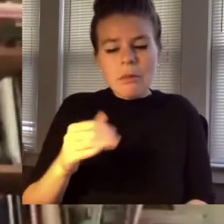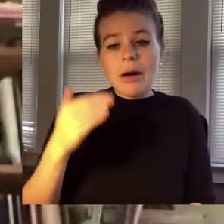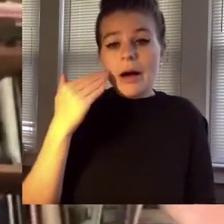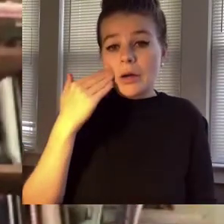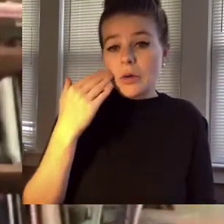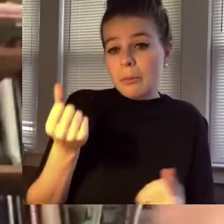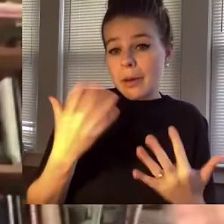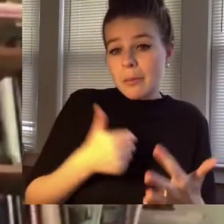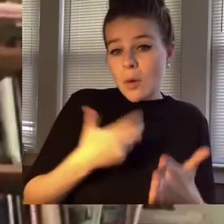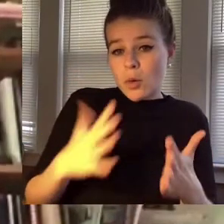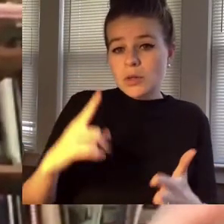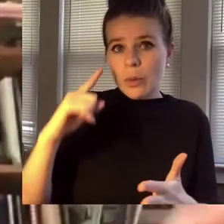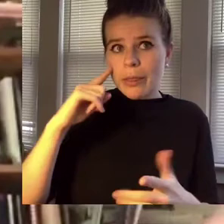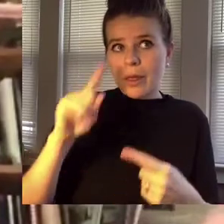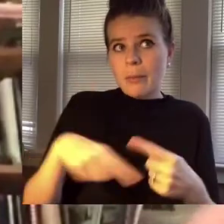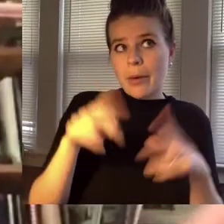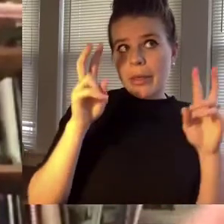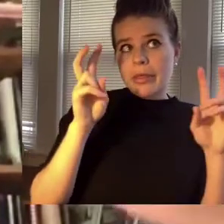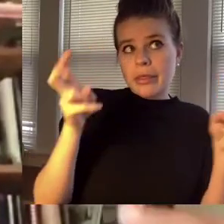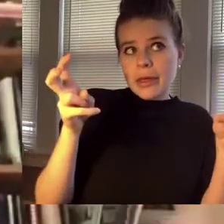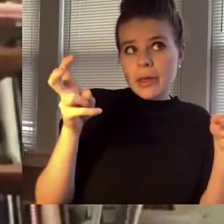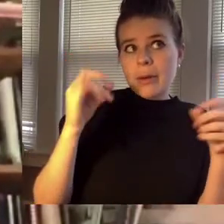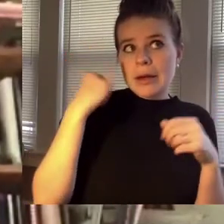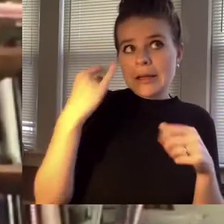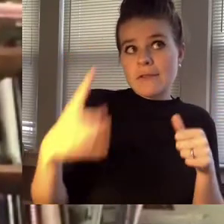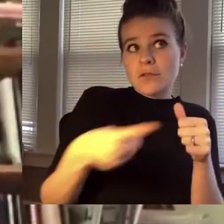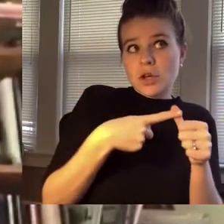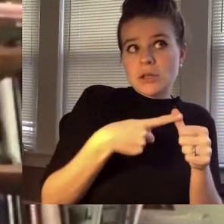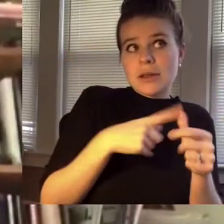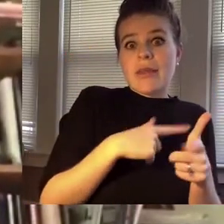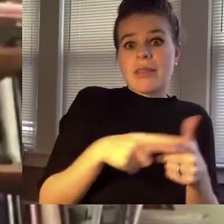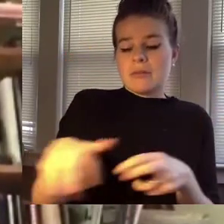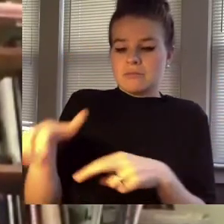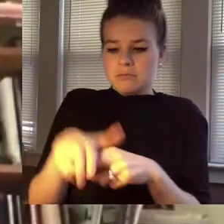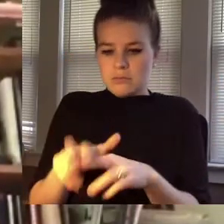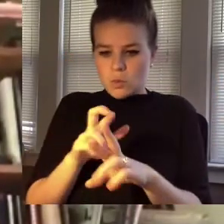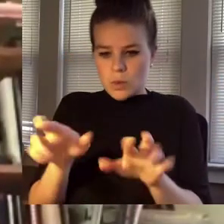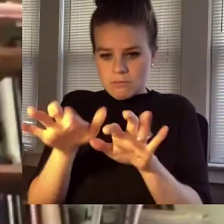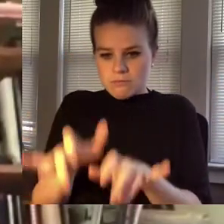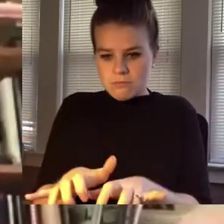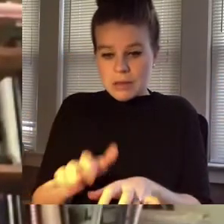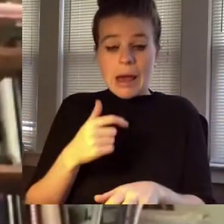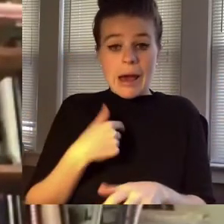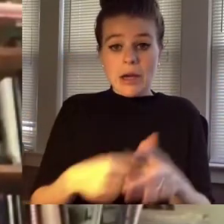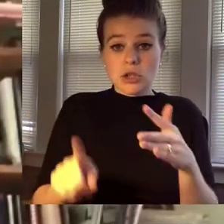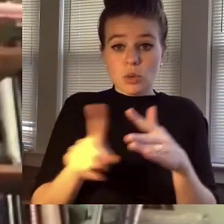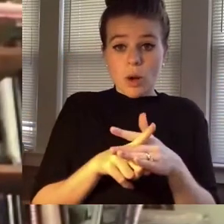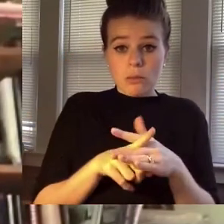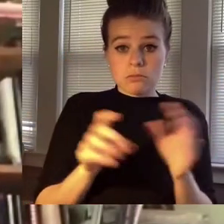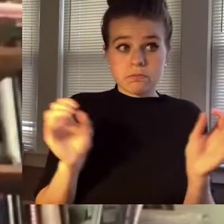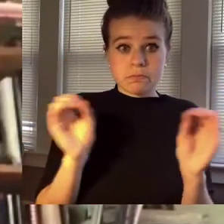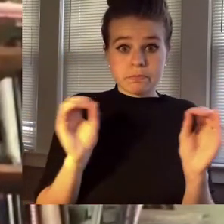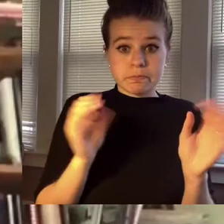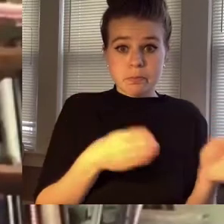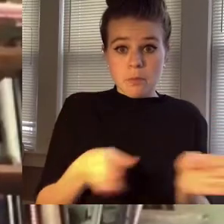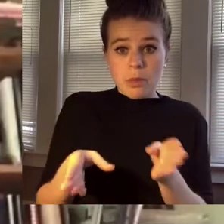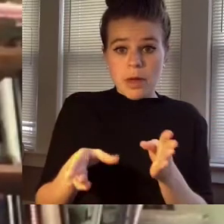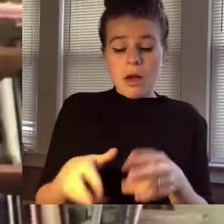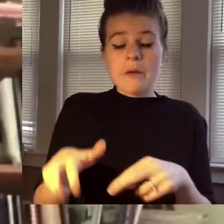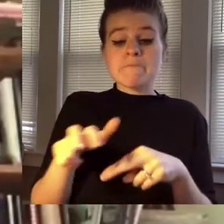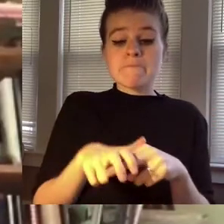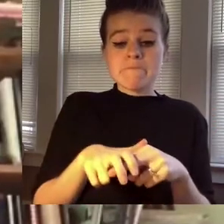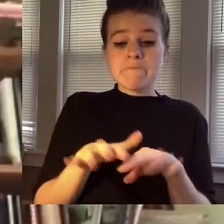the idea, the theme, and then come to the page. Me, I come to discover it. So the title, Before the